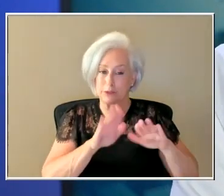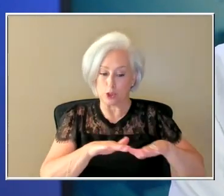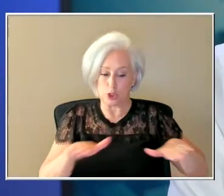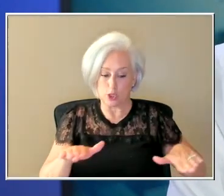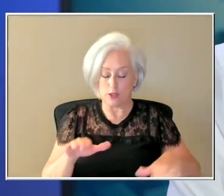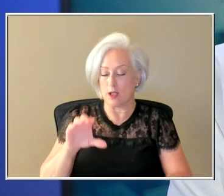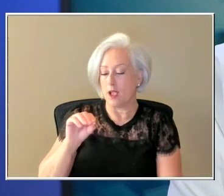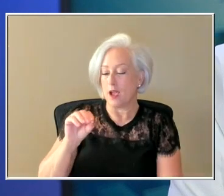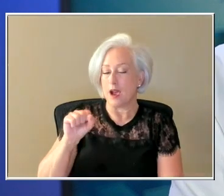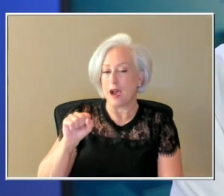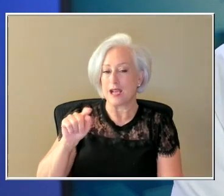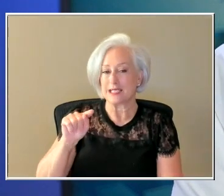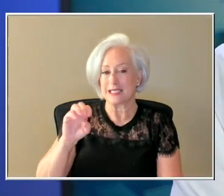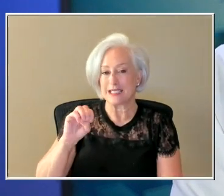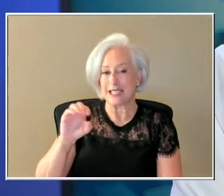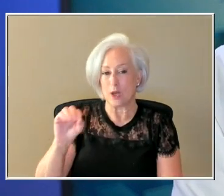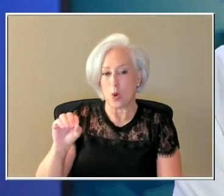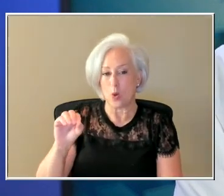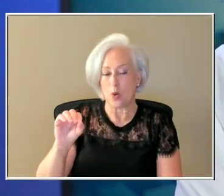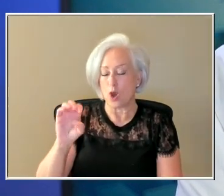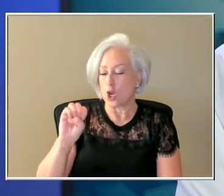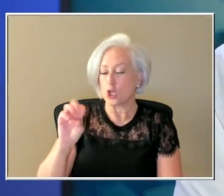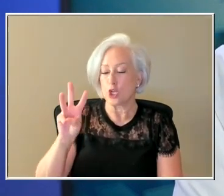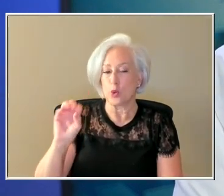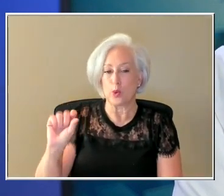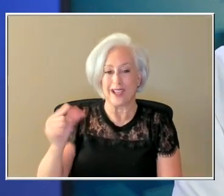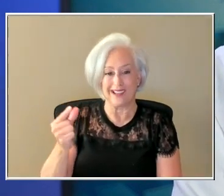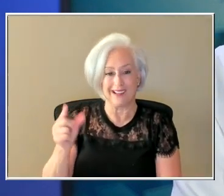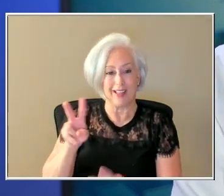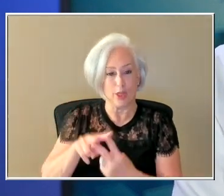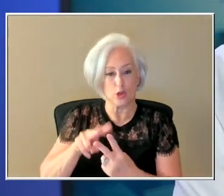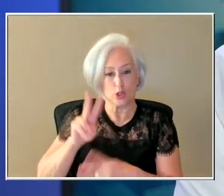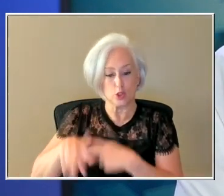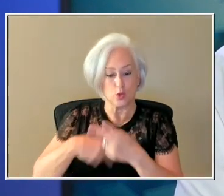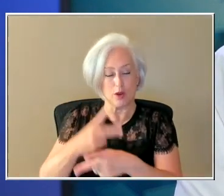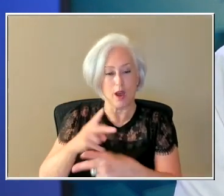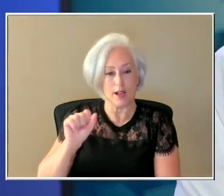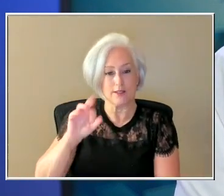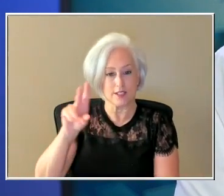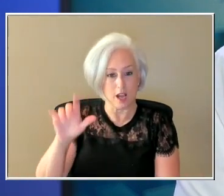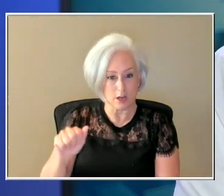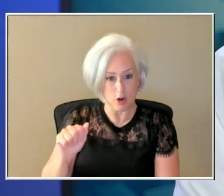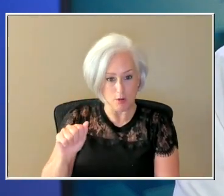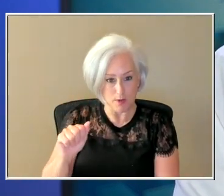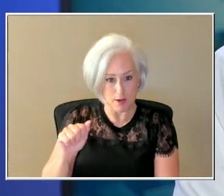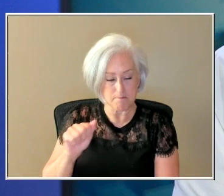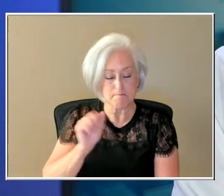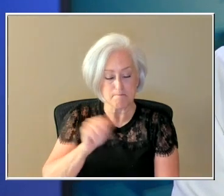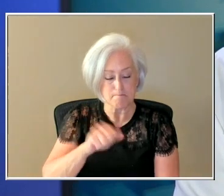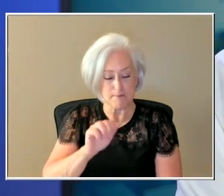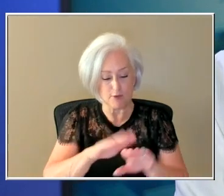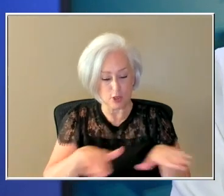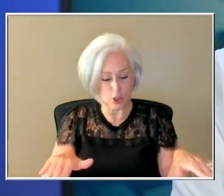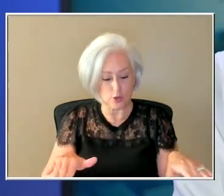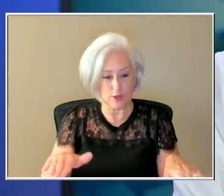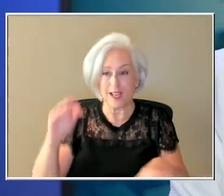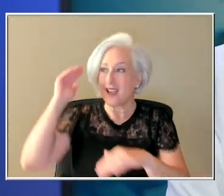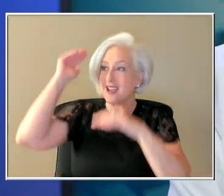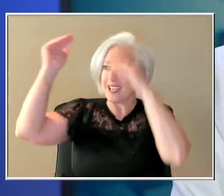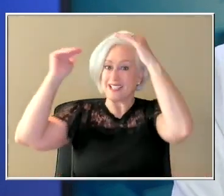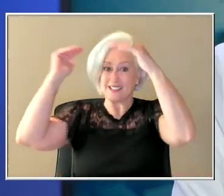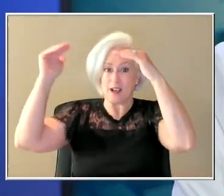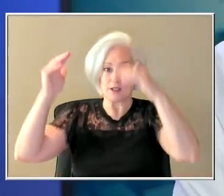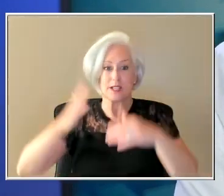or Ewing sarcoma. But then there are those that occur in adults. My youngest diagnosed was 3 months